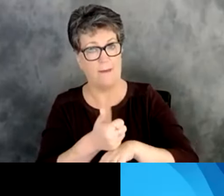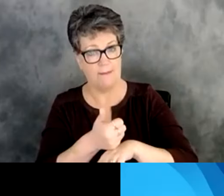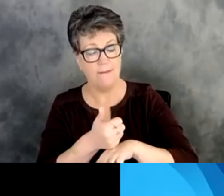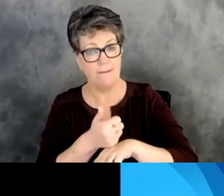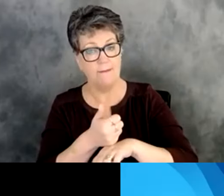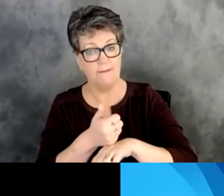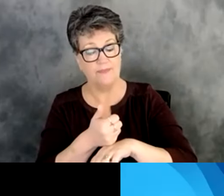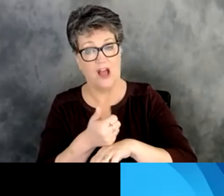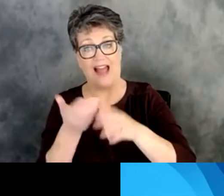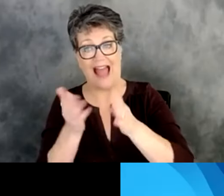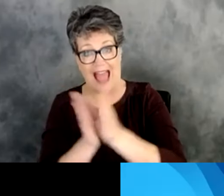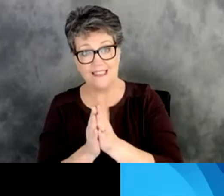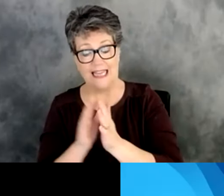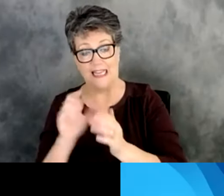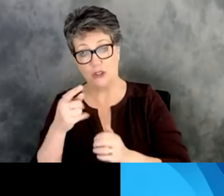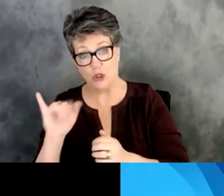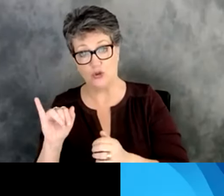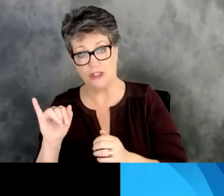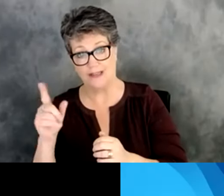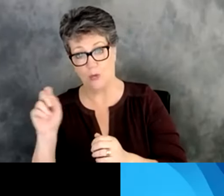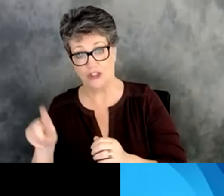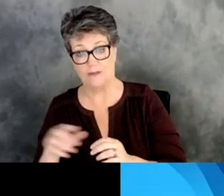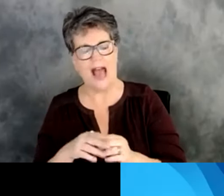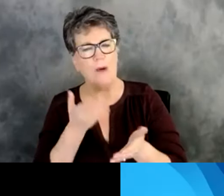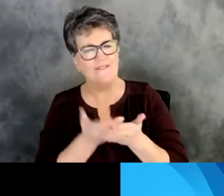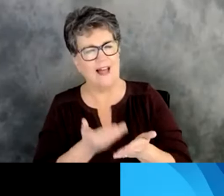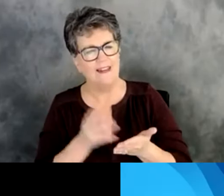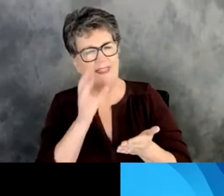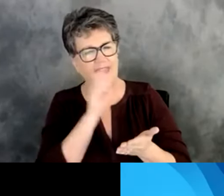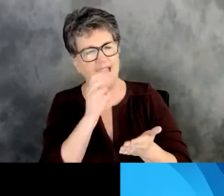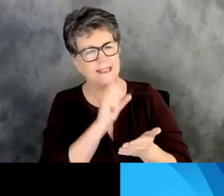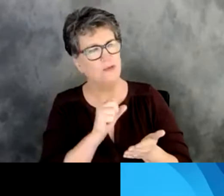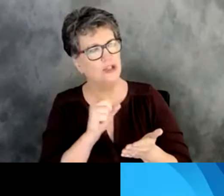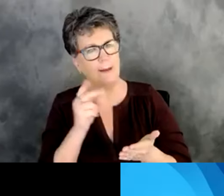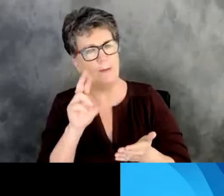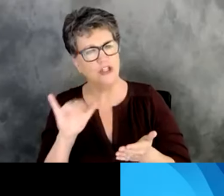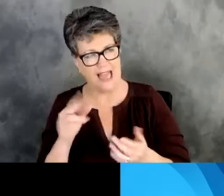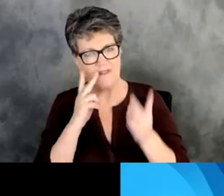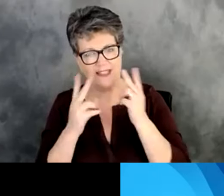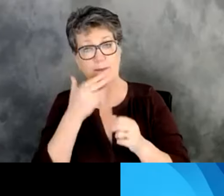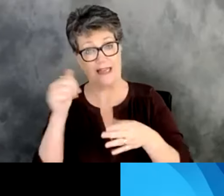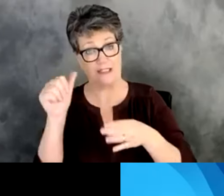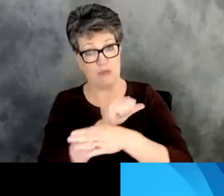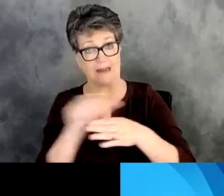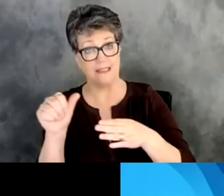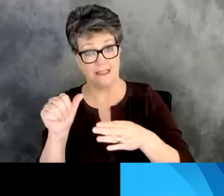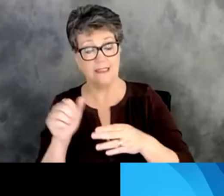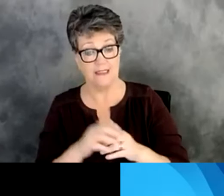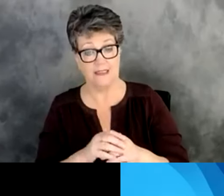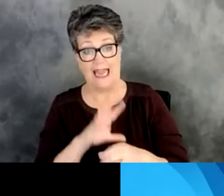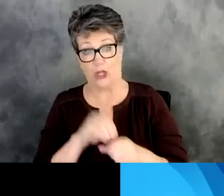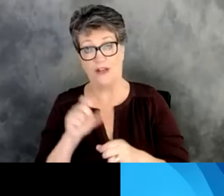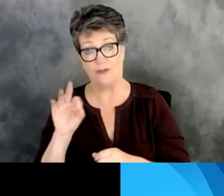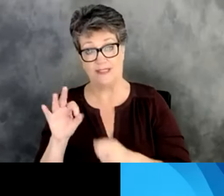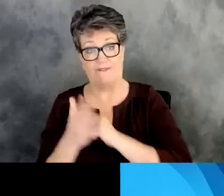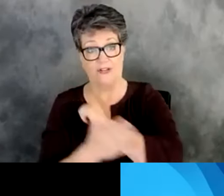terms of asking SOGI questions. You know, I want to validate that assumption actually, Marcy, because I've certainly seen best practice on that, and including from San Francisco